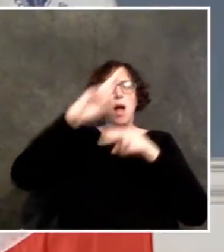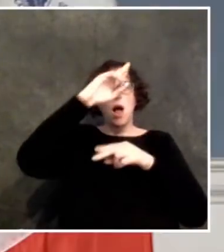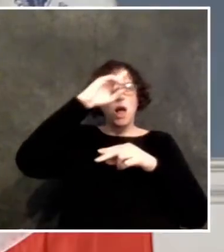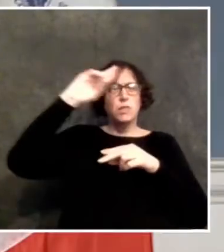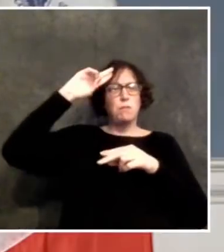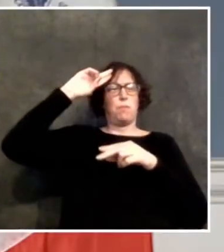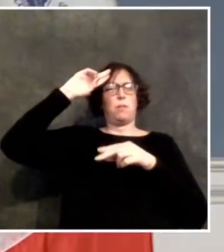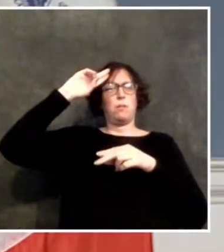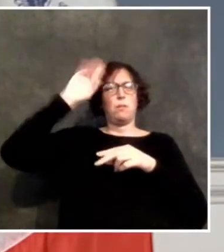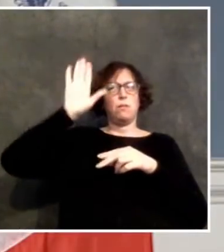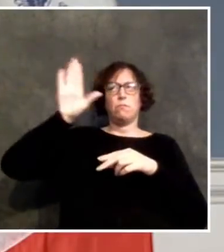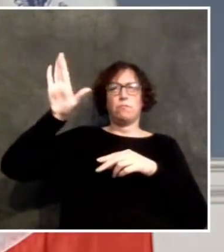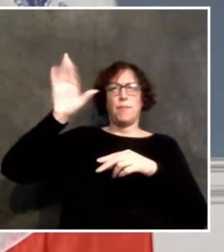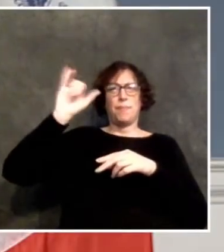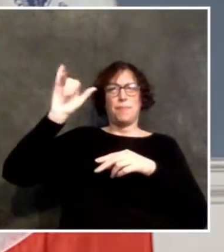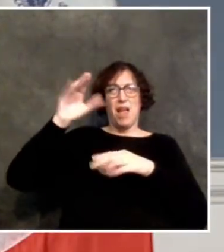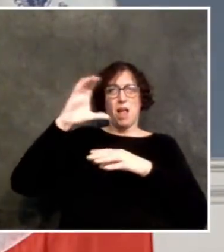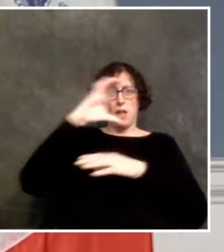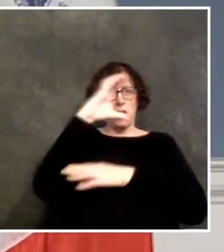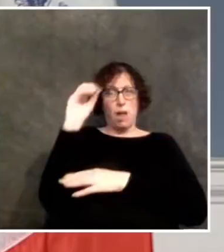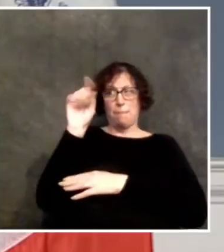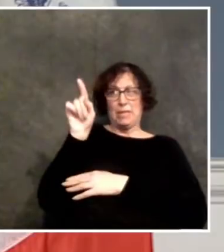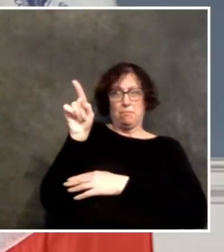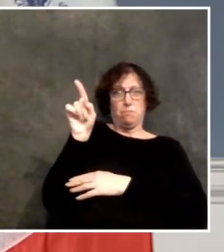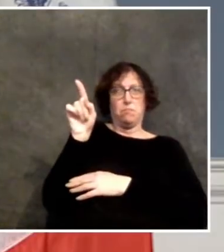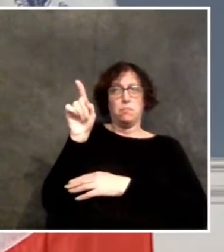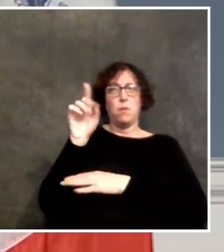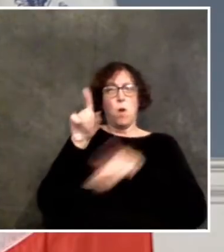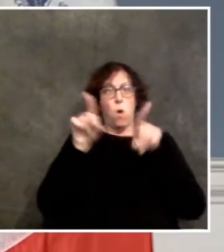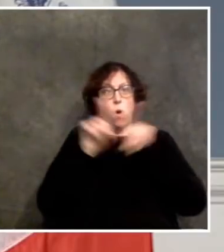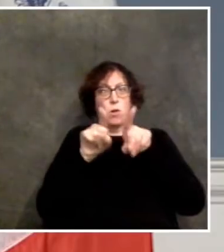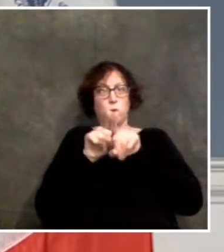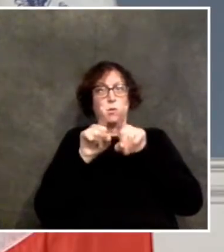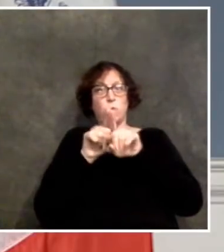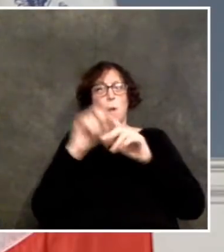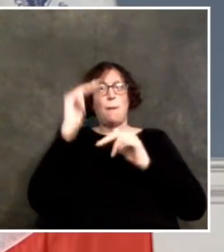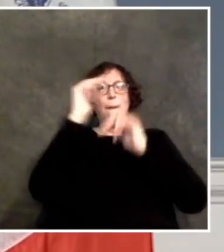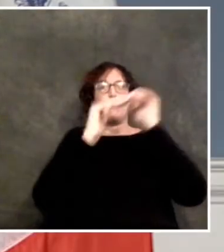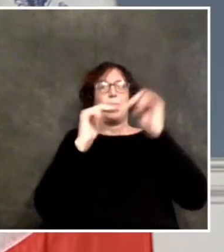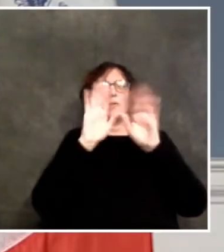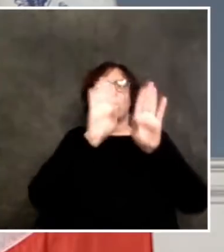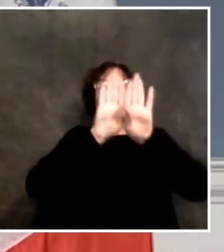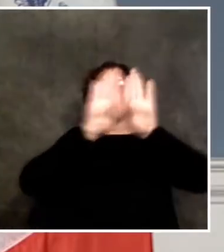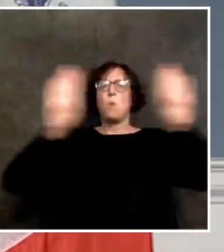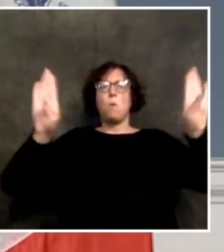after, we did the event with them a couple of days ago, and then the next day I heard it.